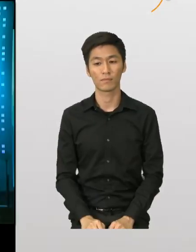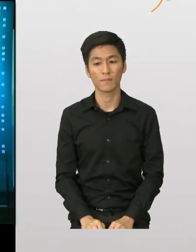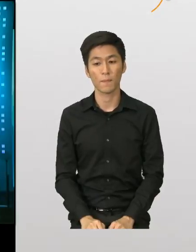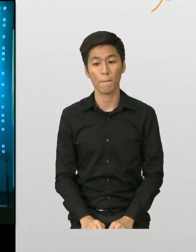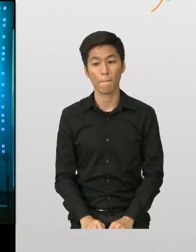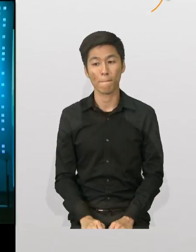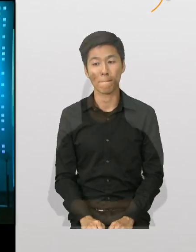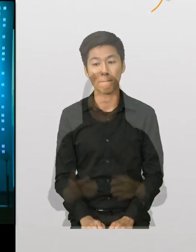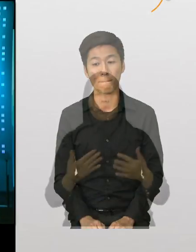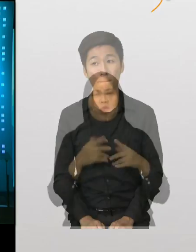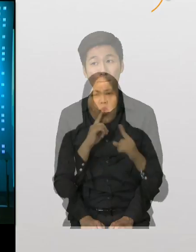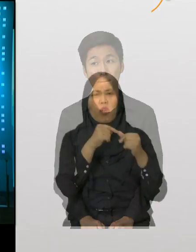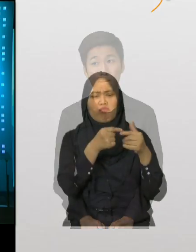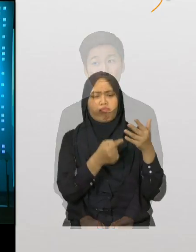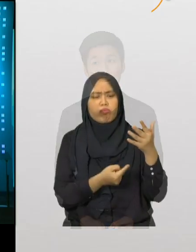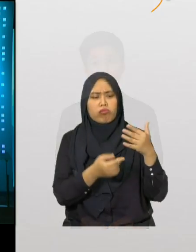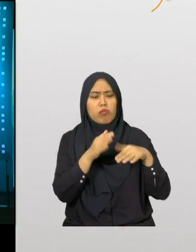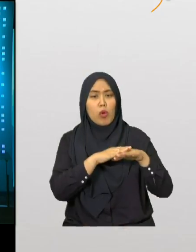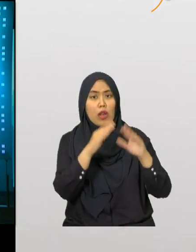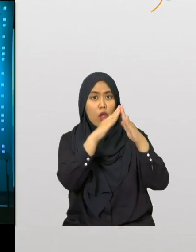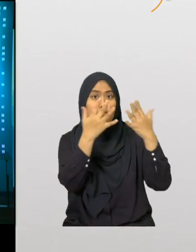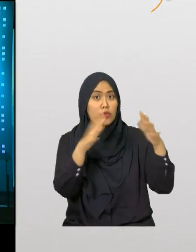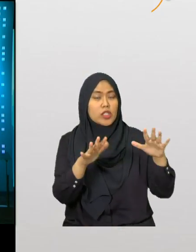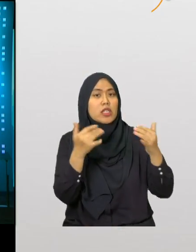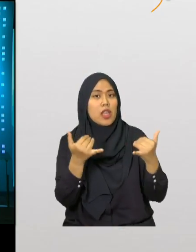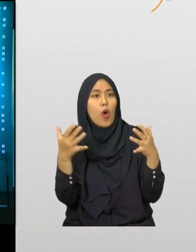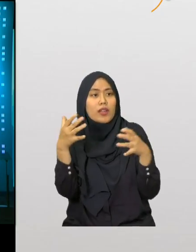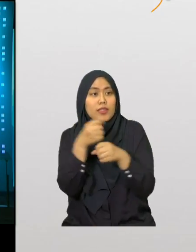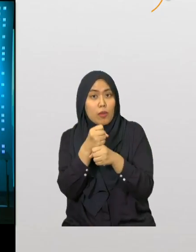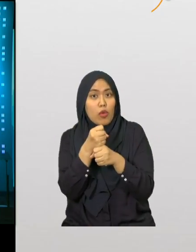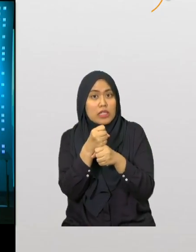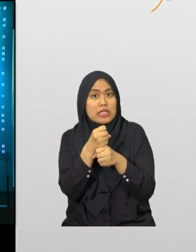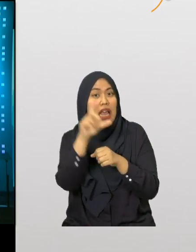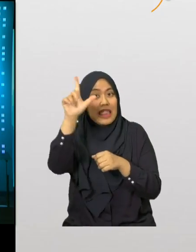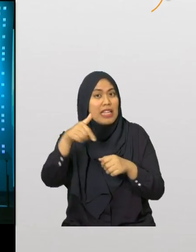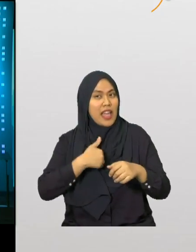I've covered quite a bit of ground on housing, so let me do a quick recap. There's an examination later.